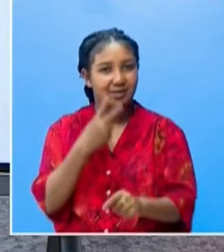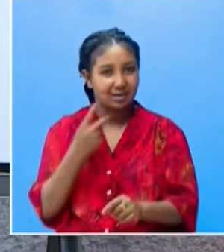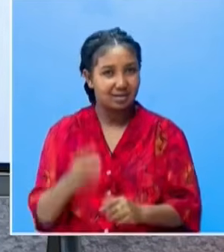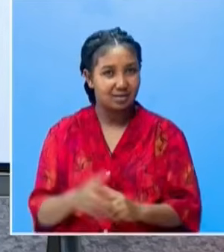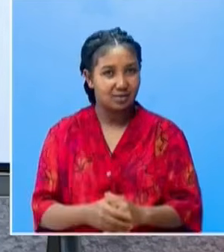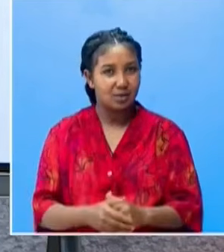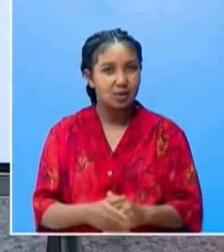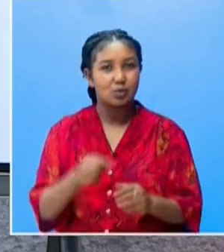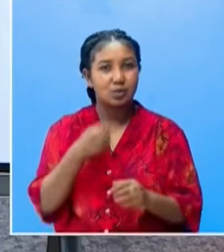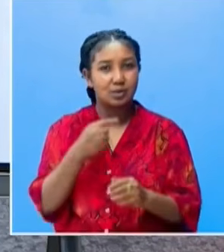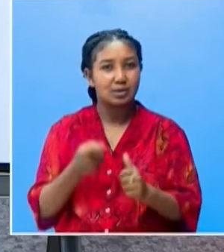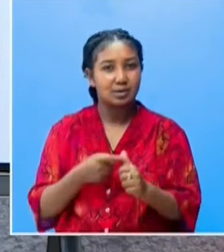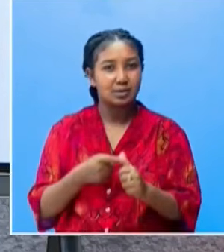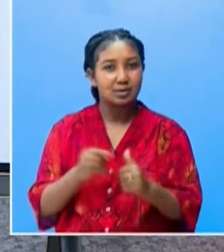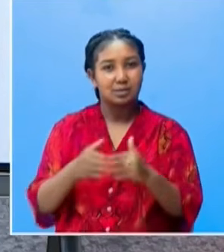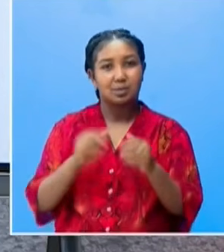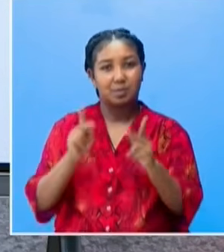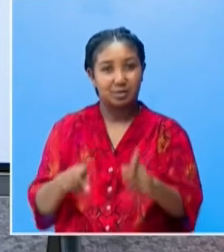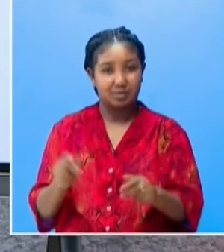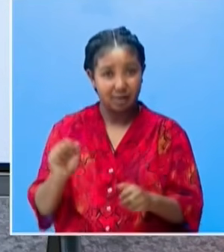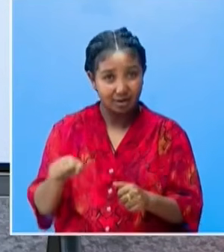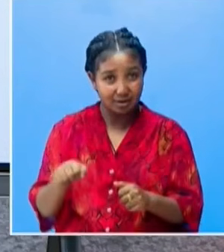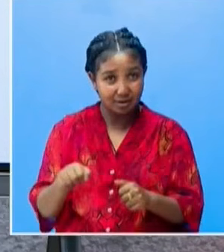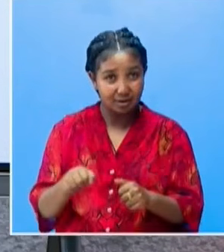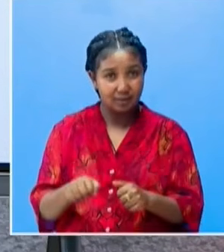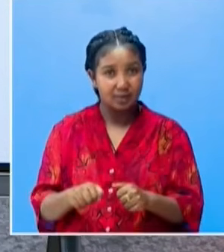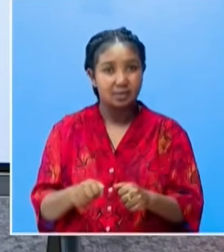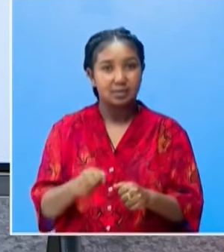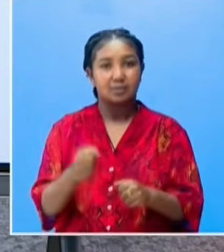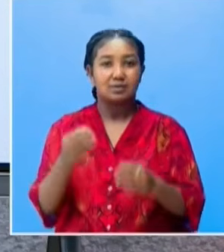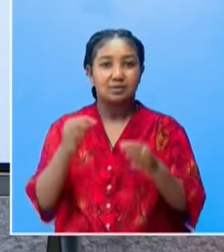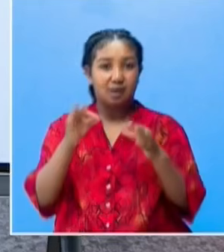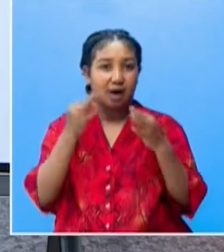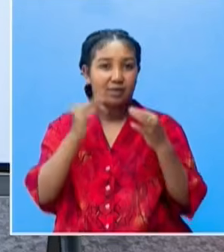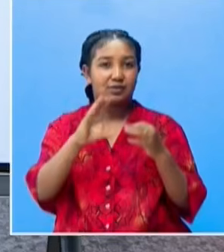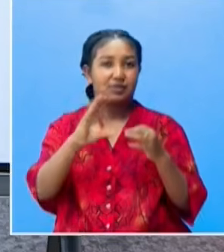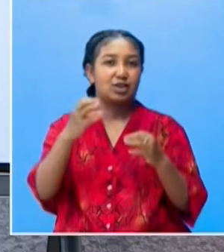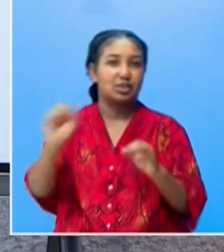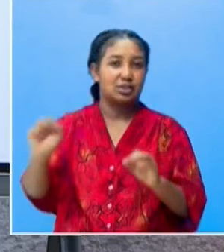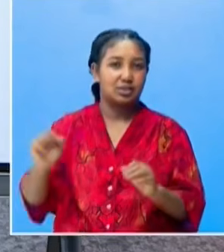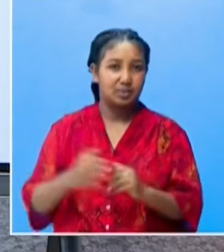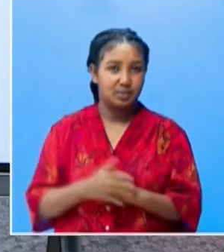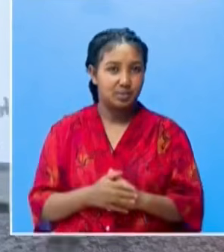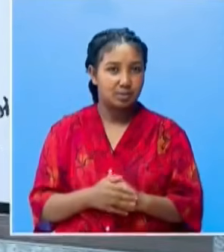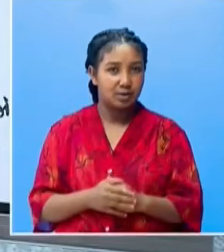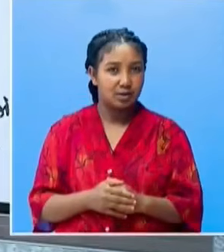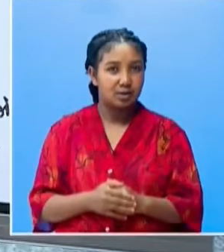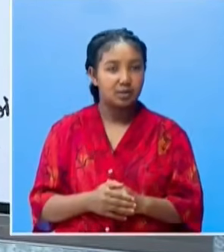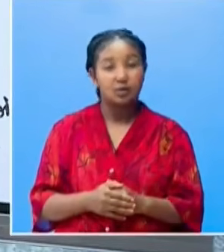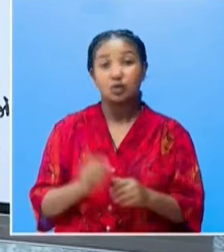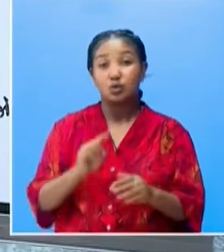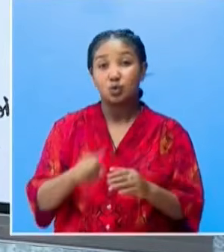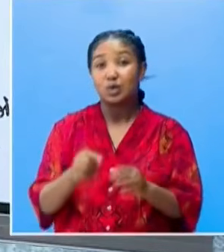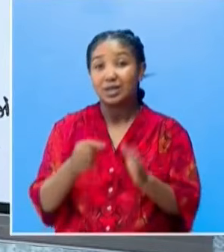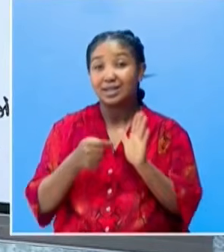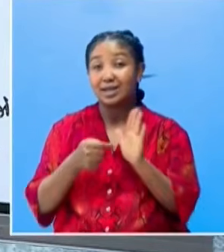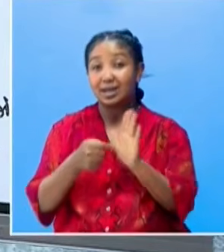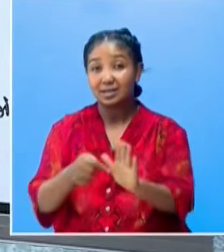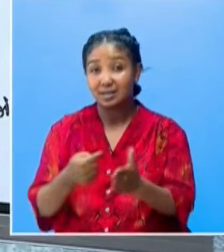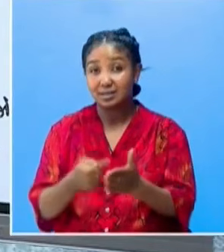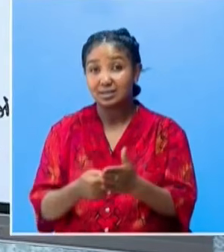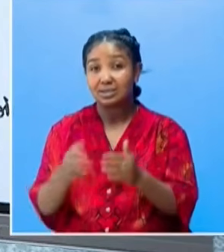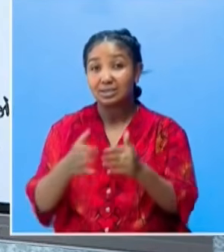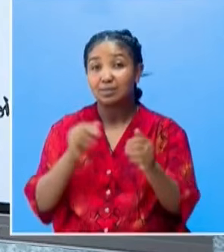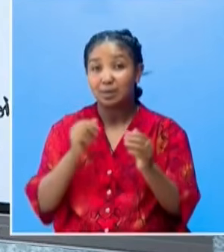We said this one is simple present, right? The cat chases. Simple present. So in order to indicate that it is